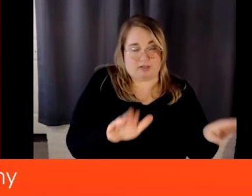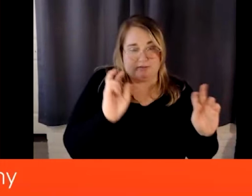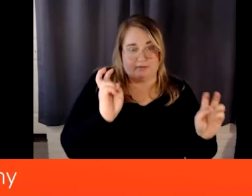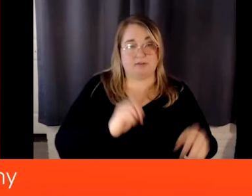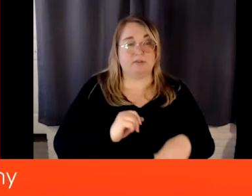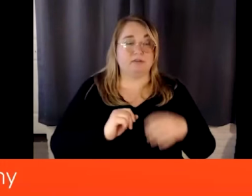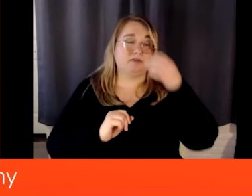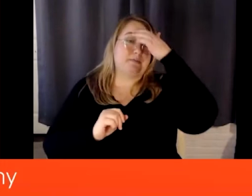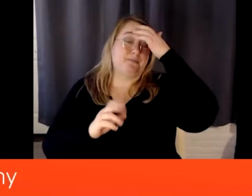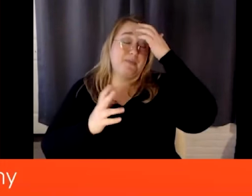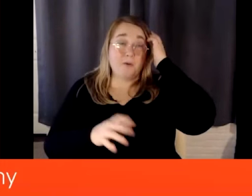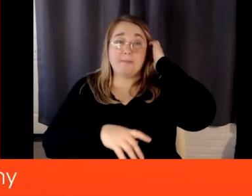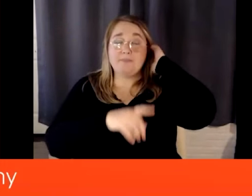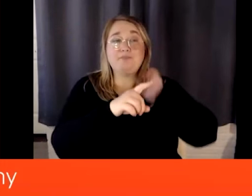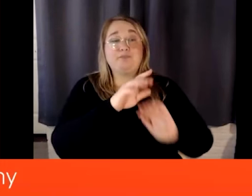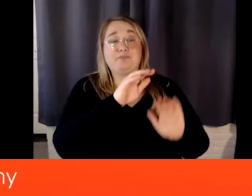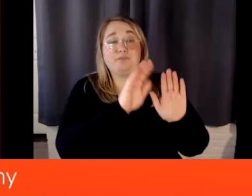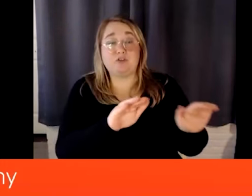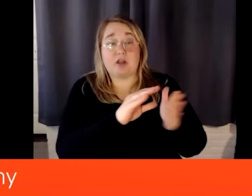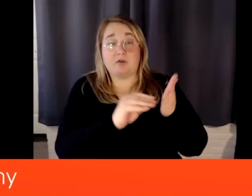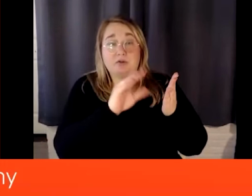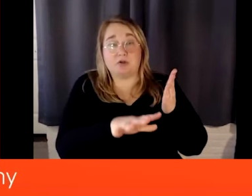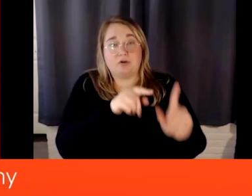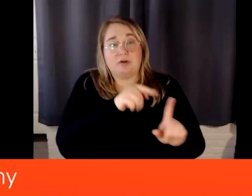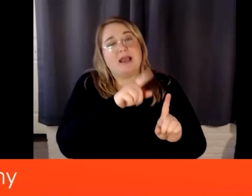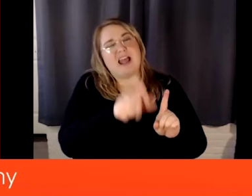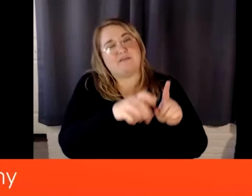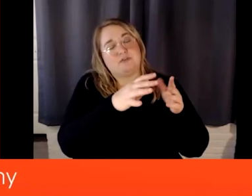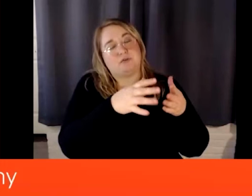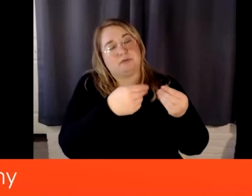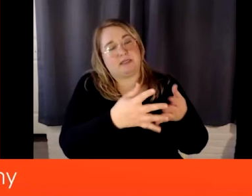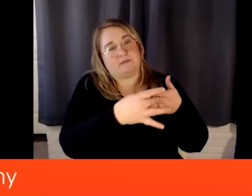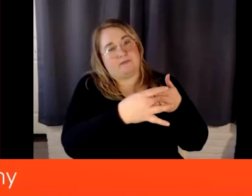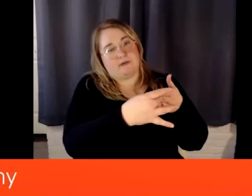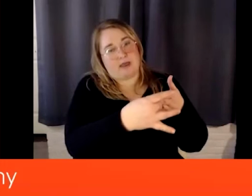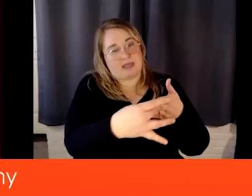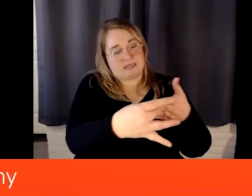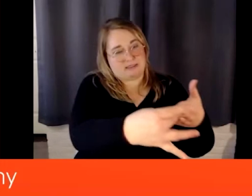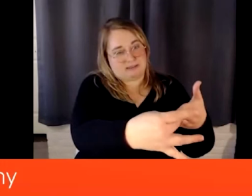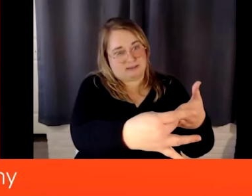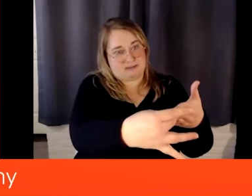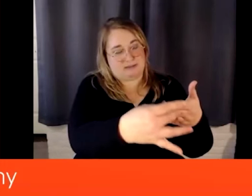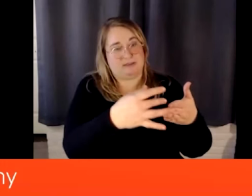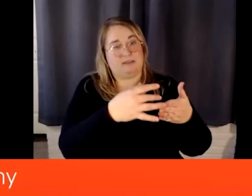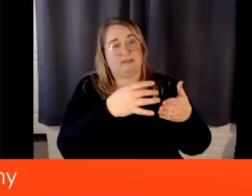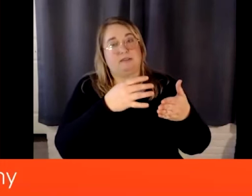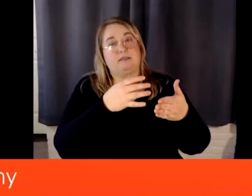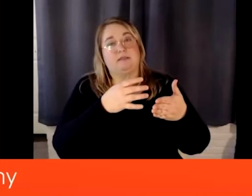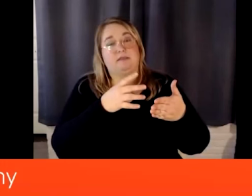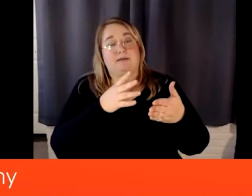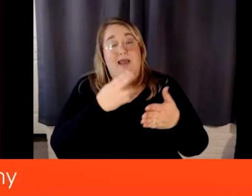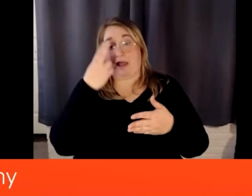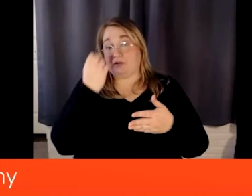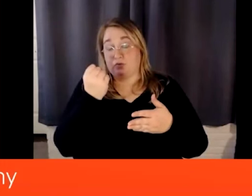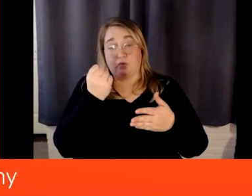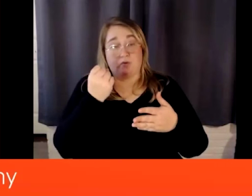to basically need to be guided. They want to be guided. They were guided all the way through high school. They have